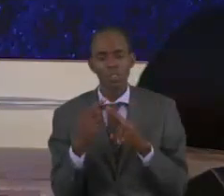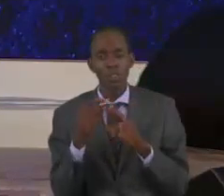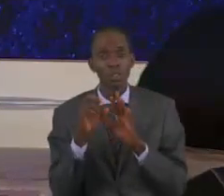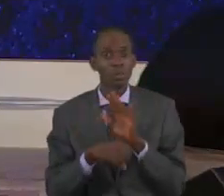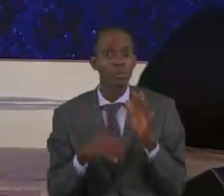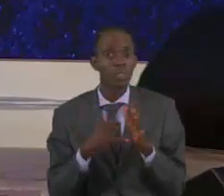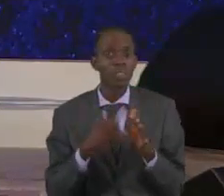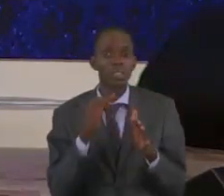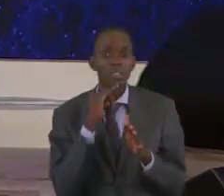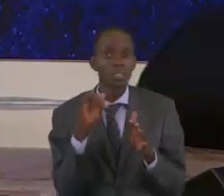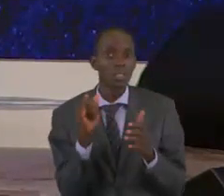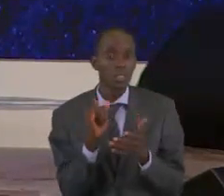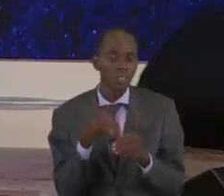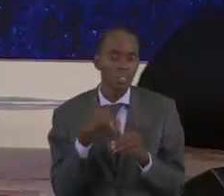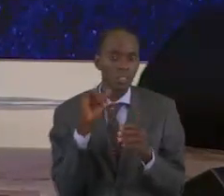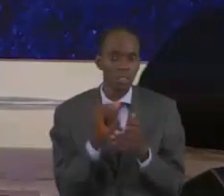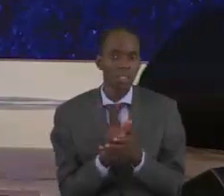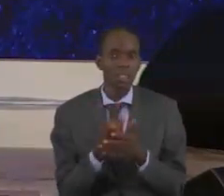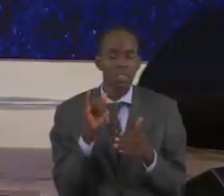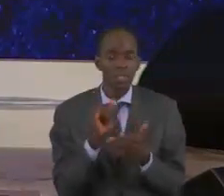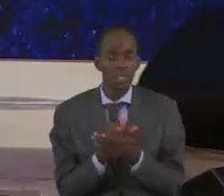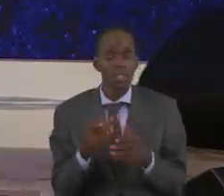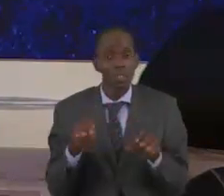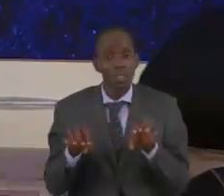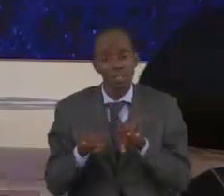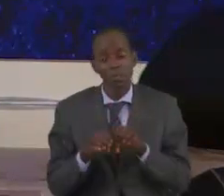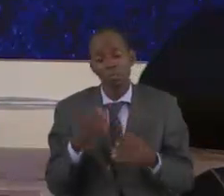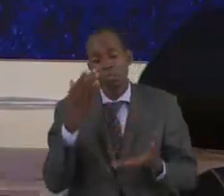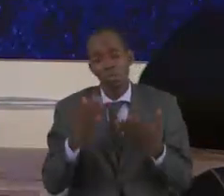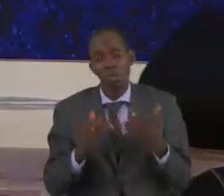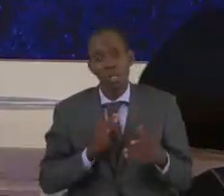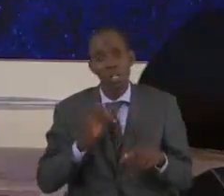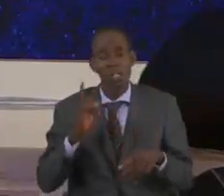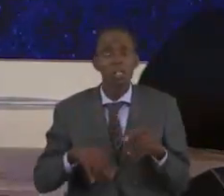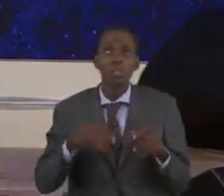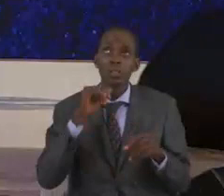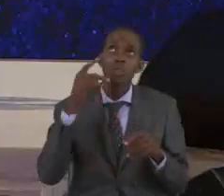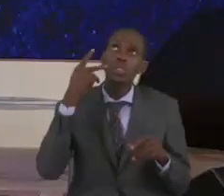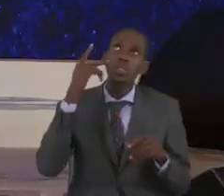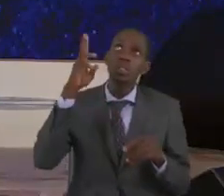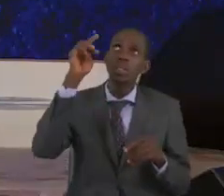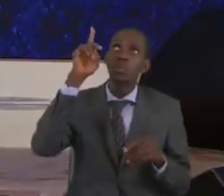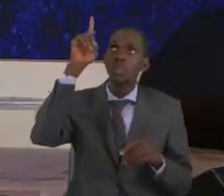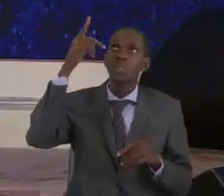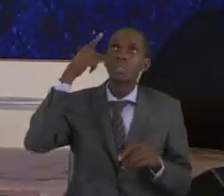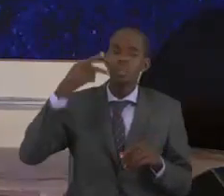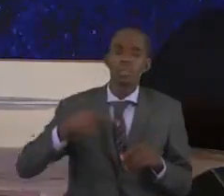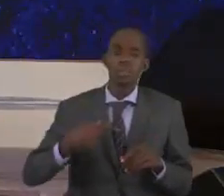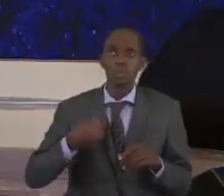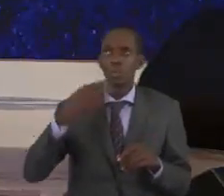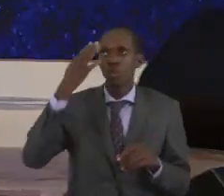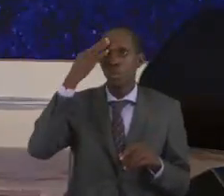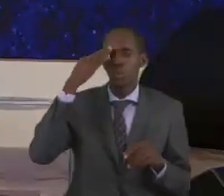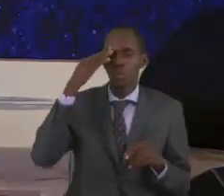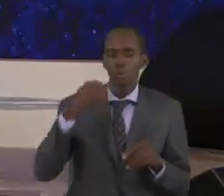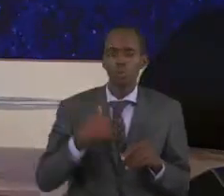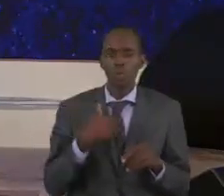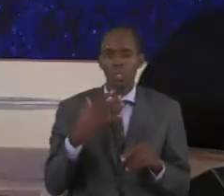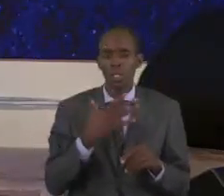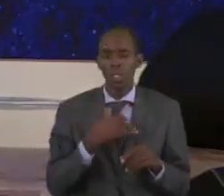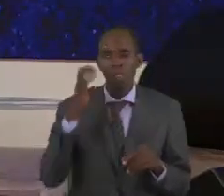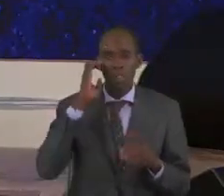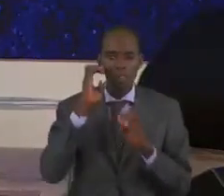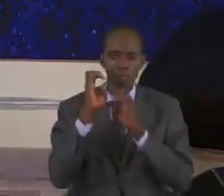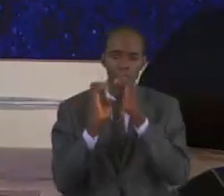that faith that even though I cannot see him, he sees me, he knows me, he evaluates me,